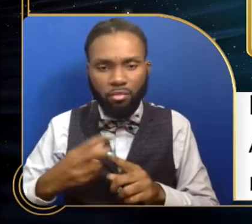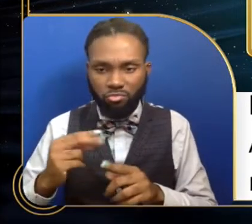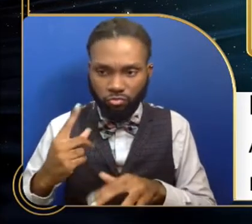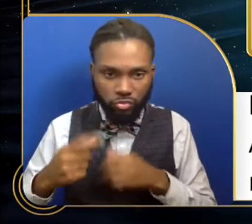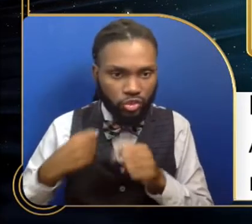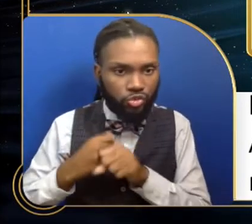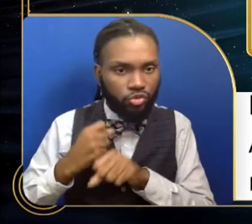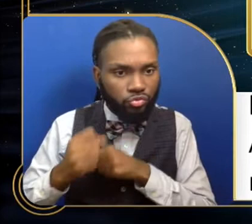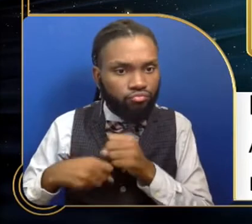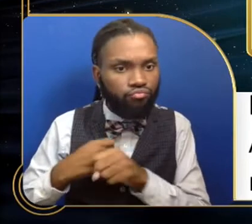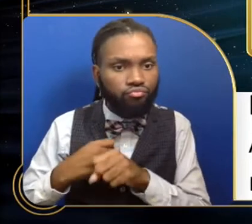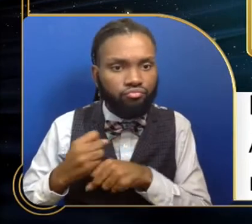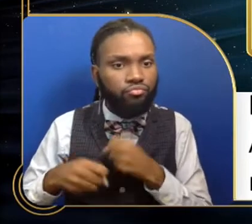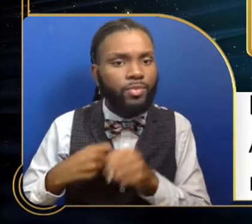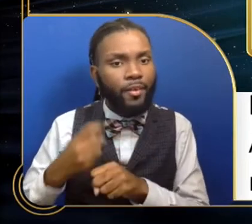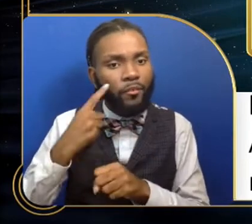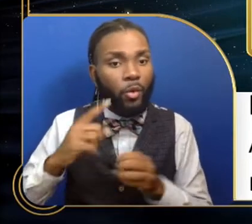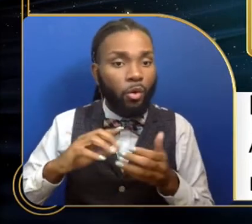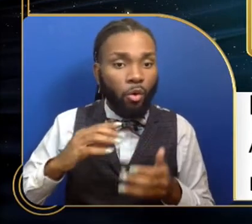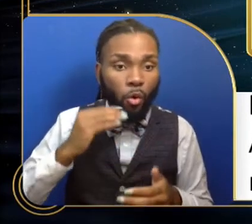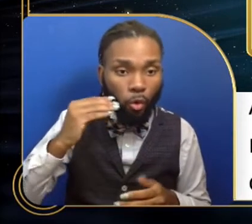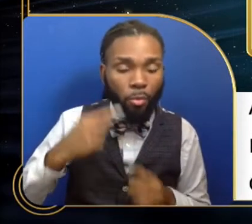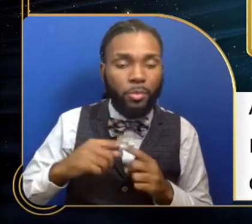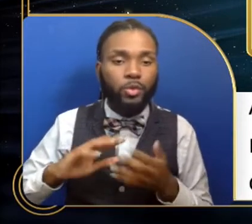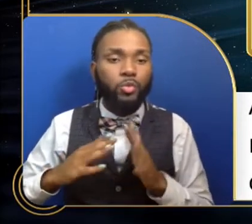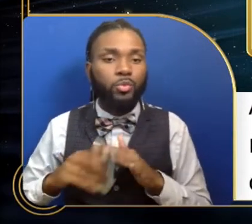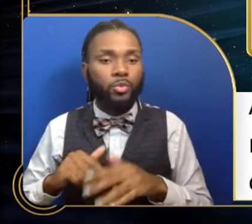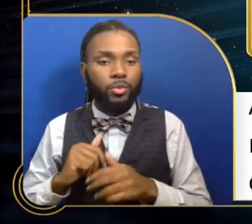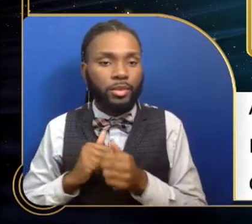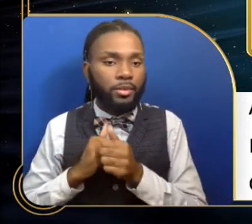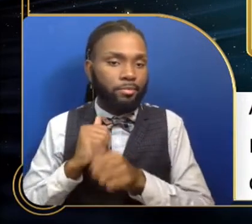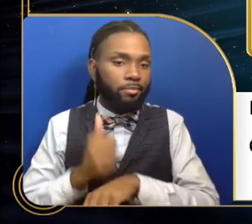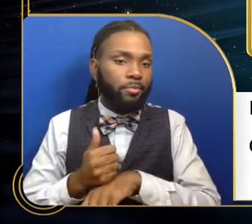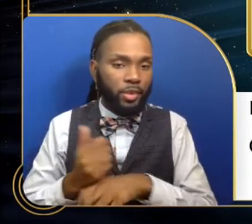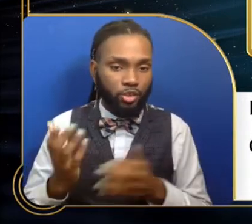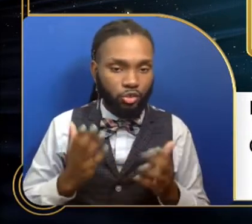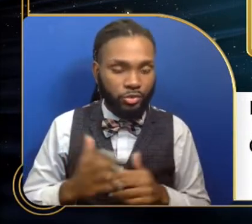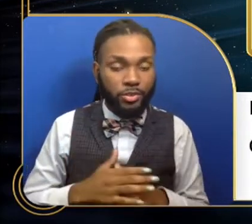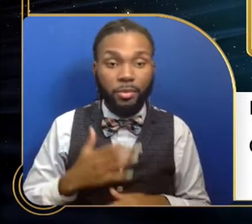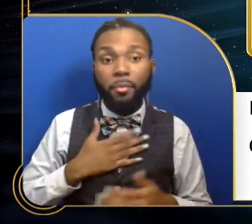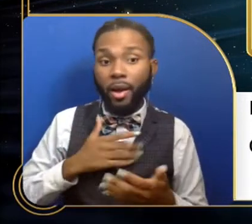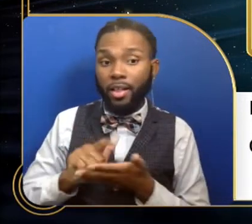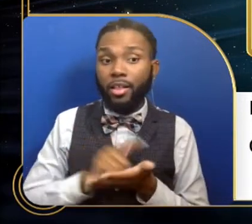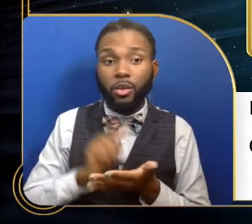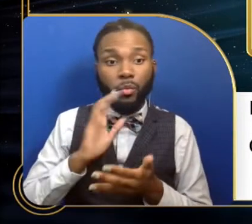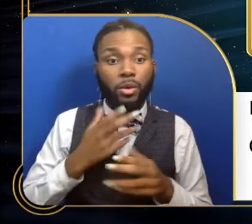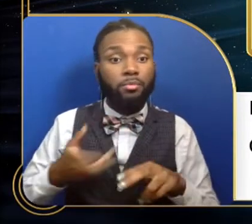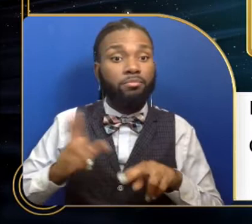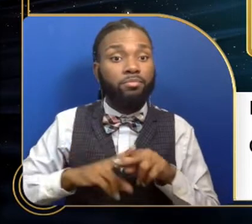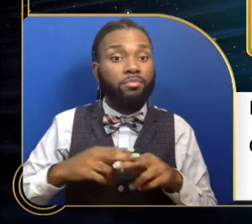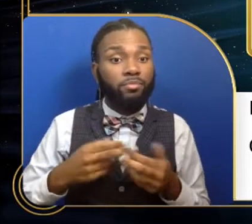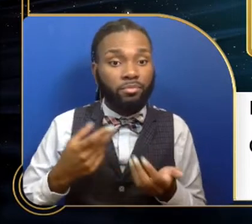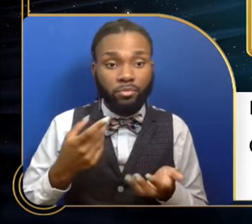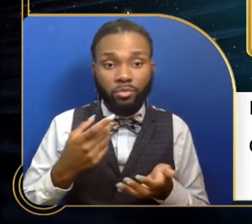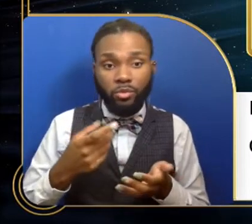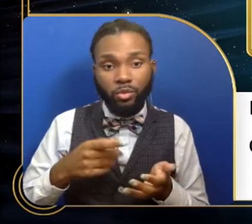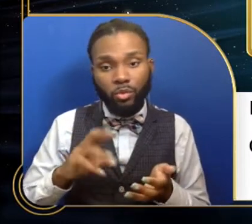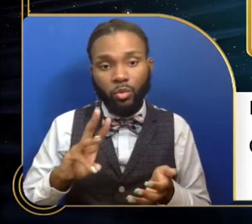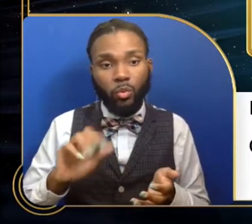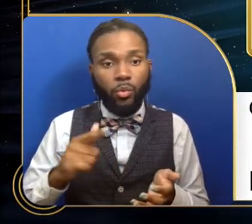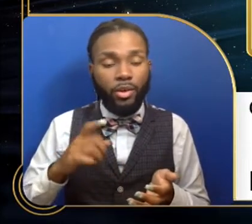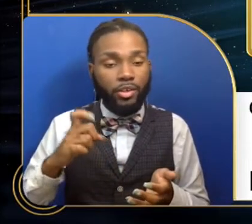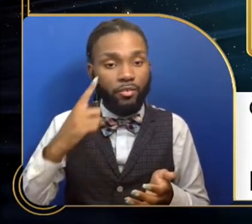and community-based services. My legislation would boost the wages of home health workers who